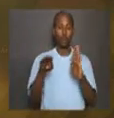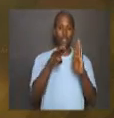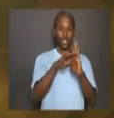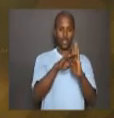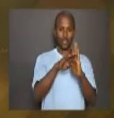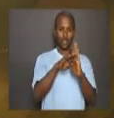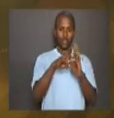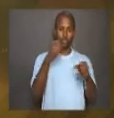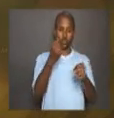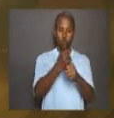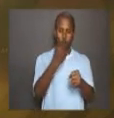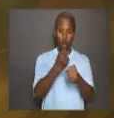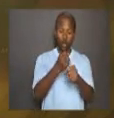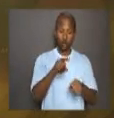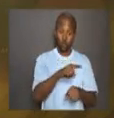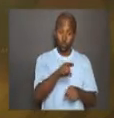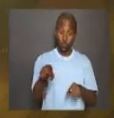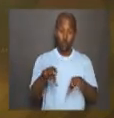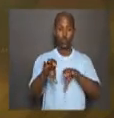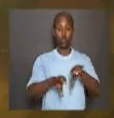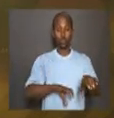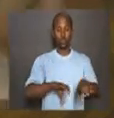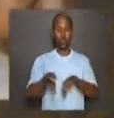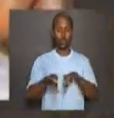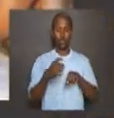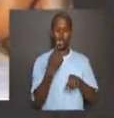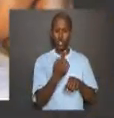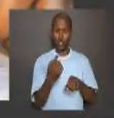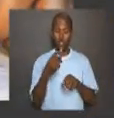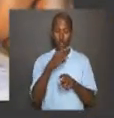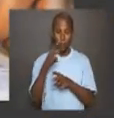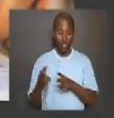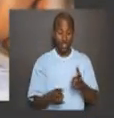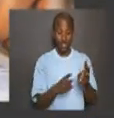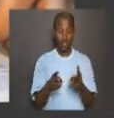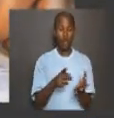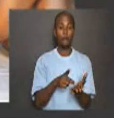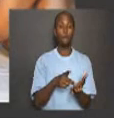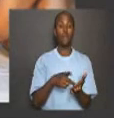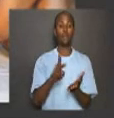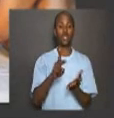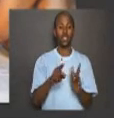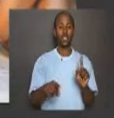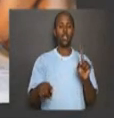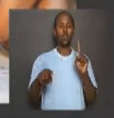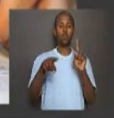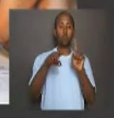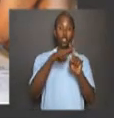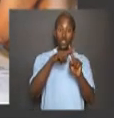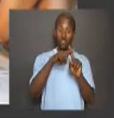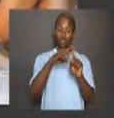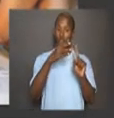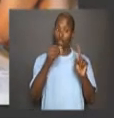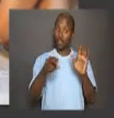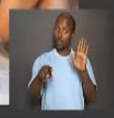be compensated for the work that you do. Each method of payment has